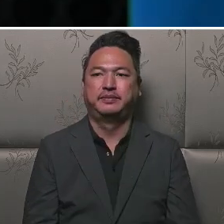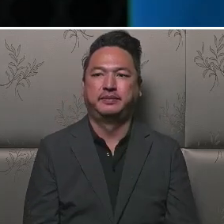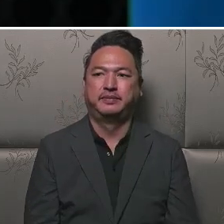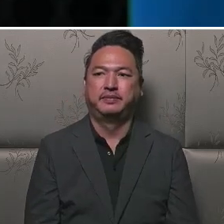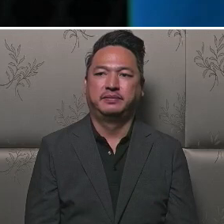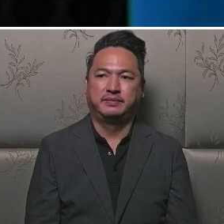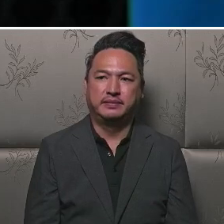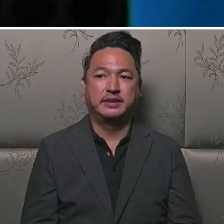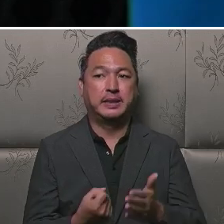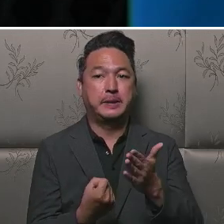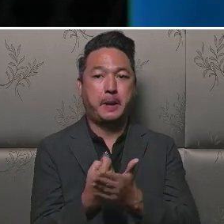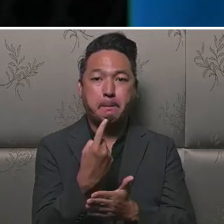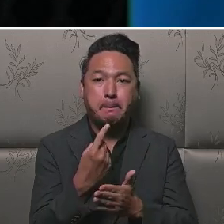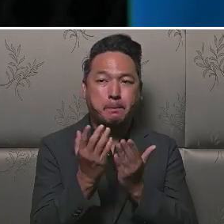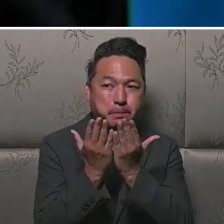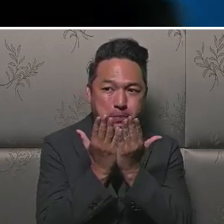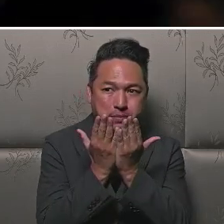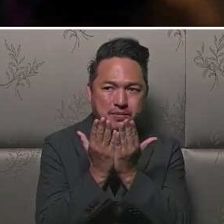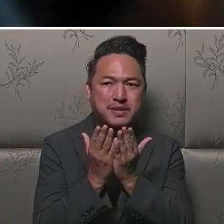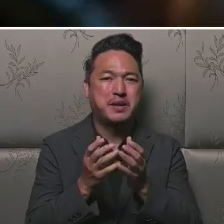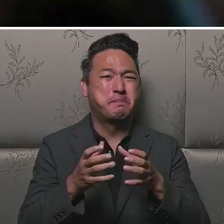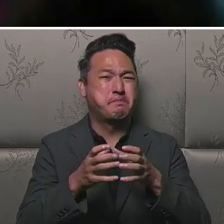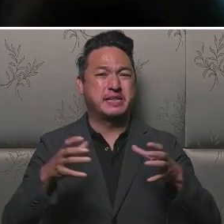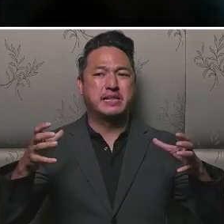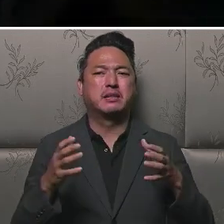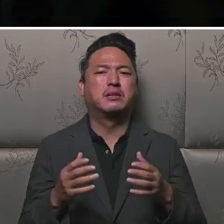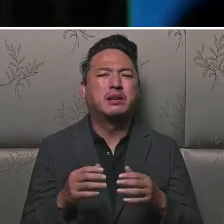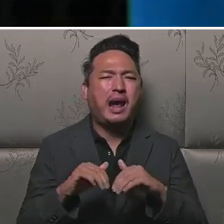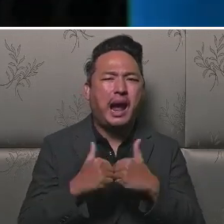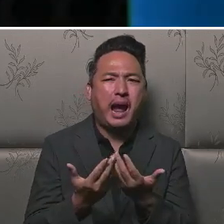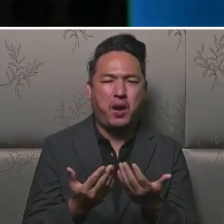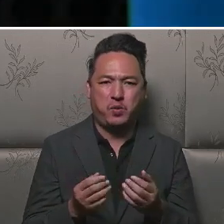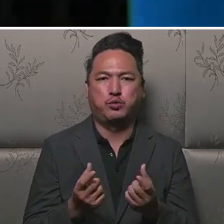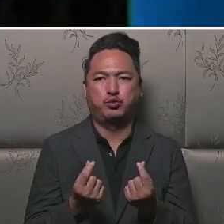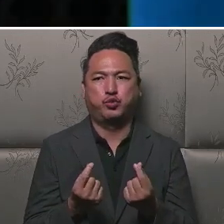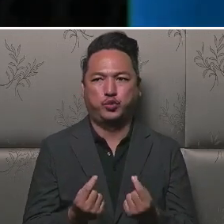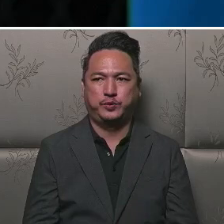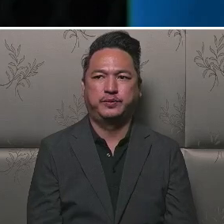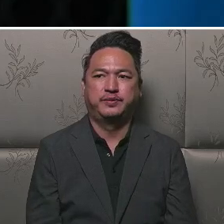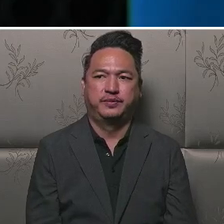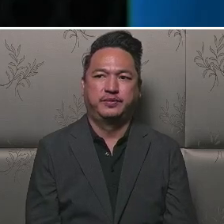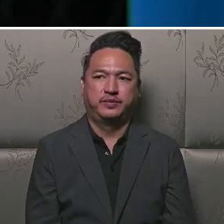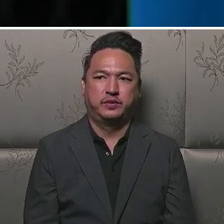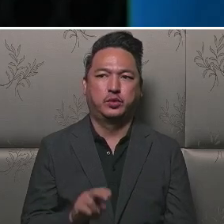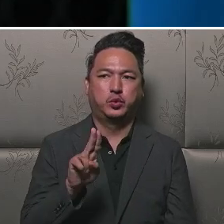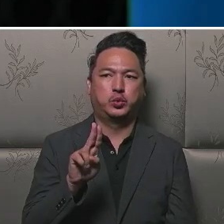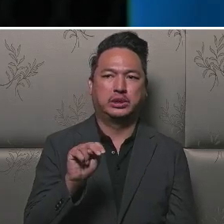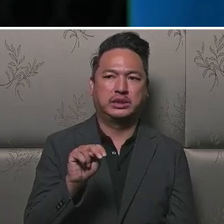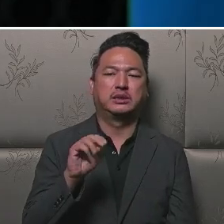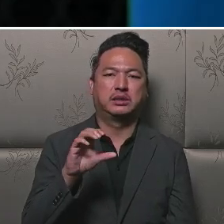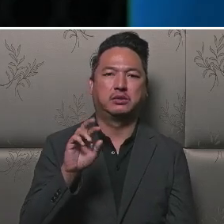as UNHCR to be the honorable moderator for this section. Ladies and gentlemen, please welcome Ms.